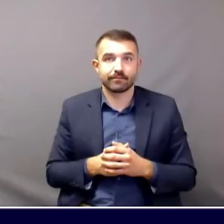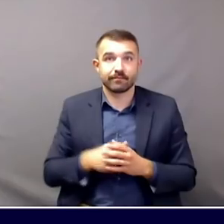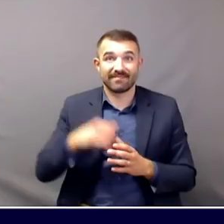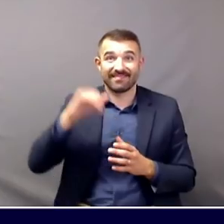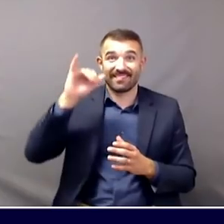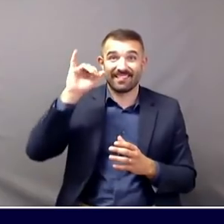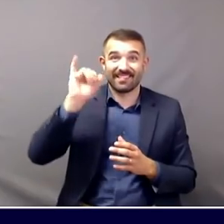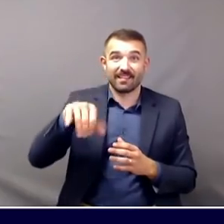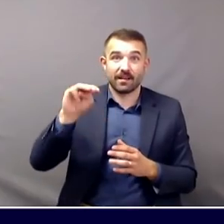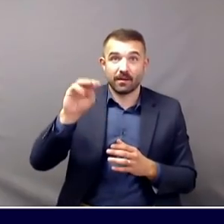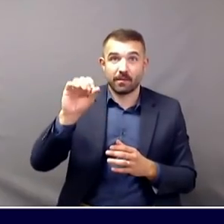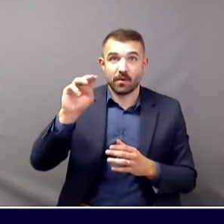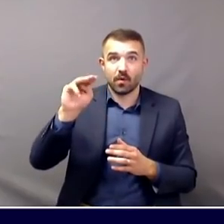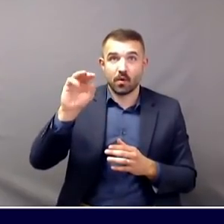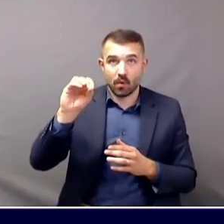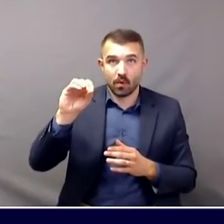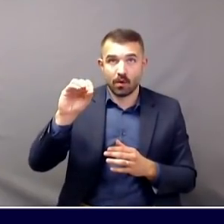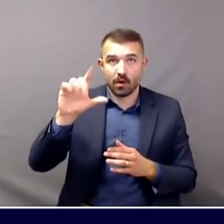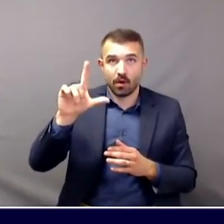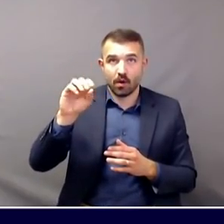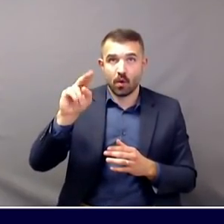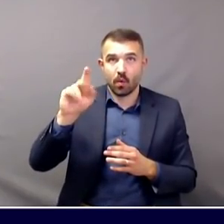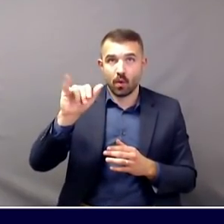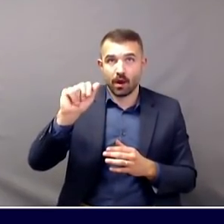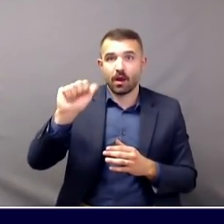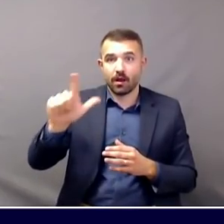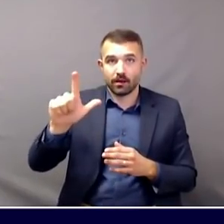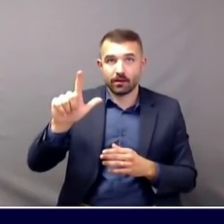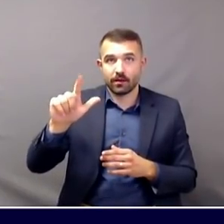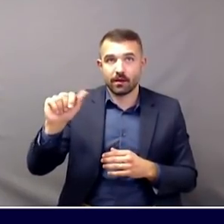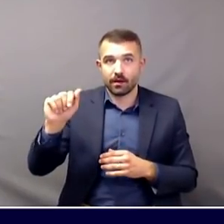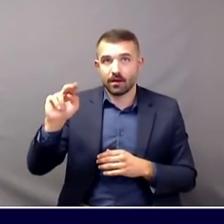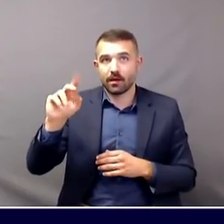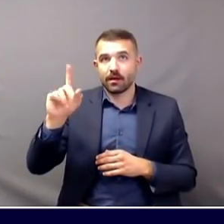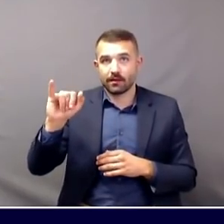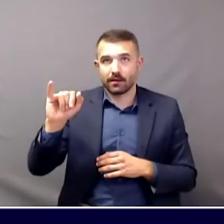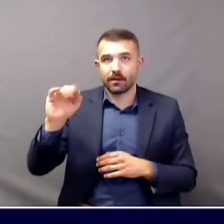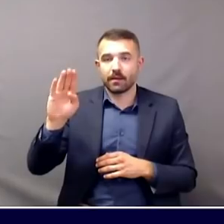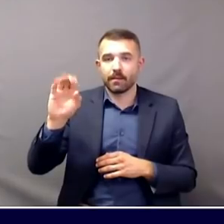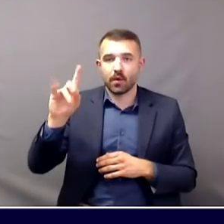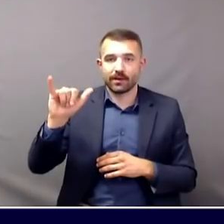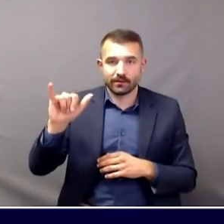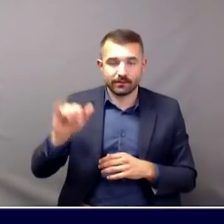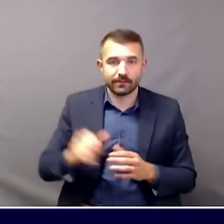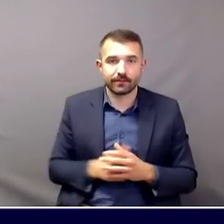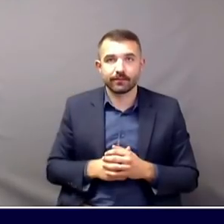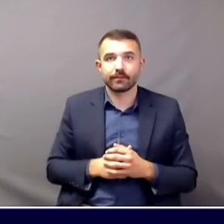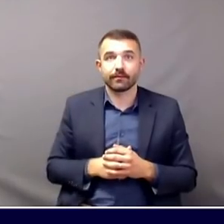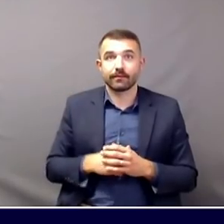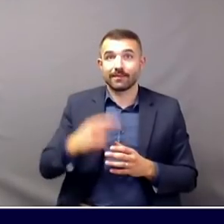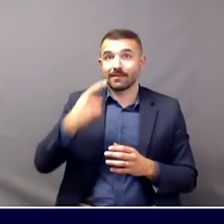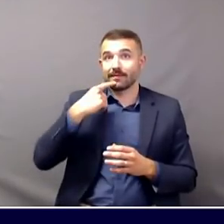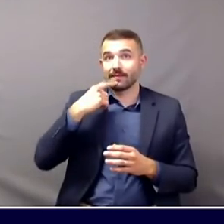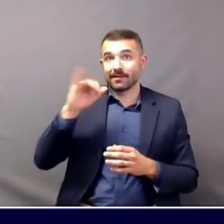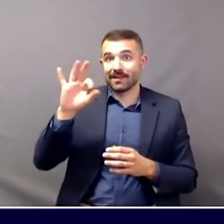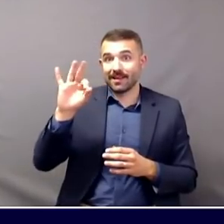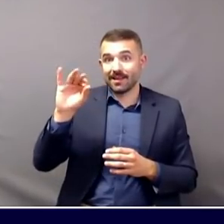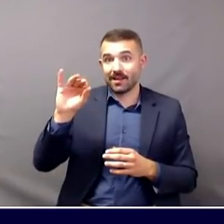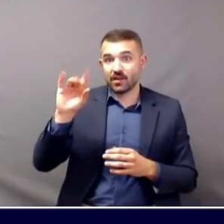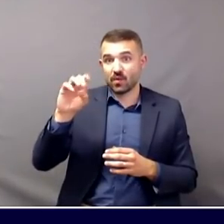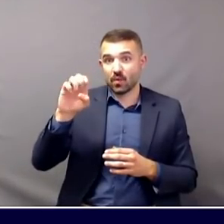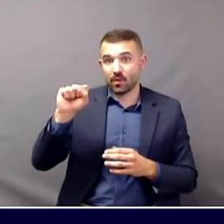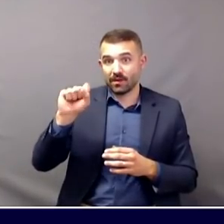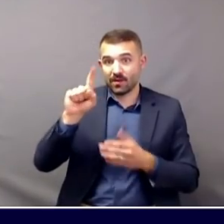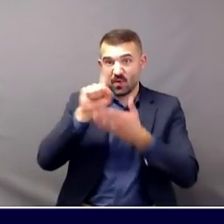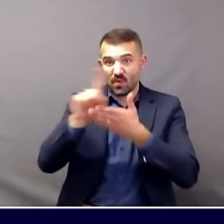90 doses per week, how many patients per week would that treat? I don't know how many doses each patient gets. The math